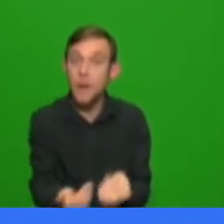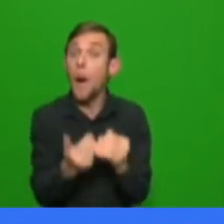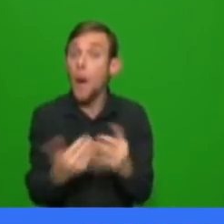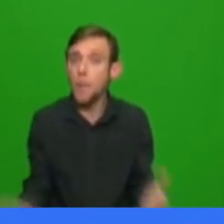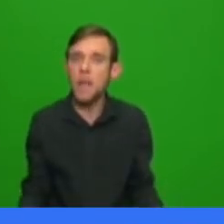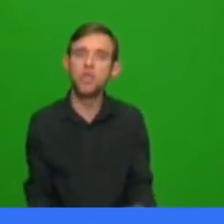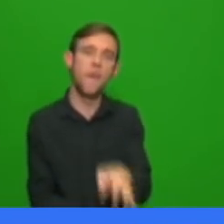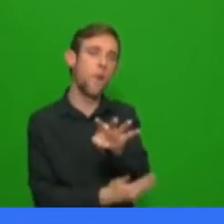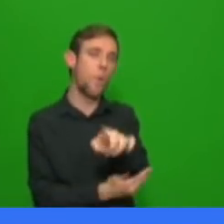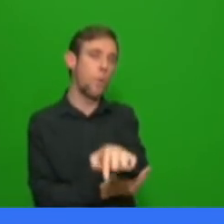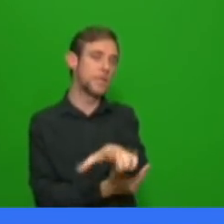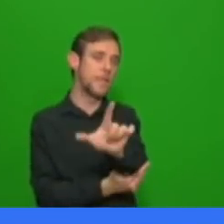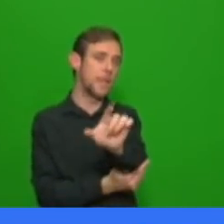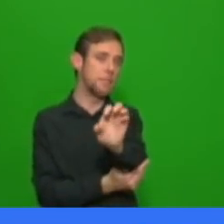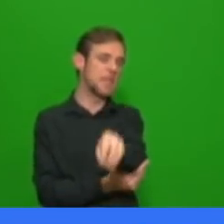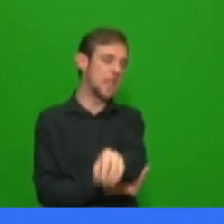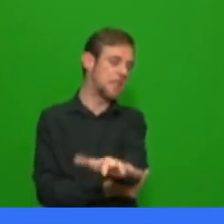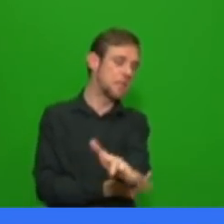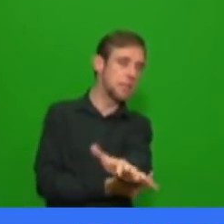our inflation